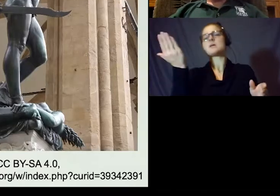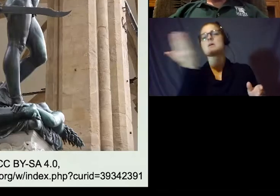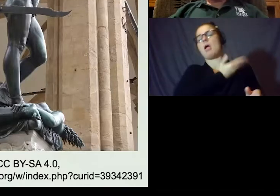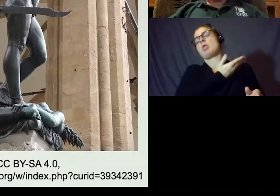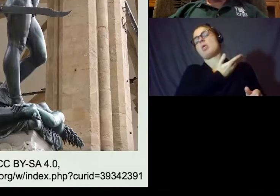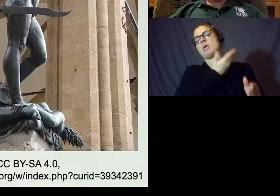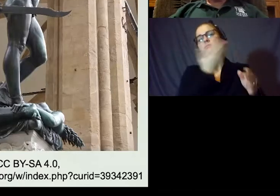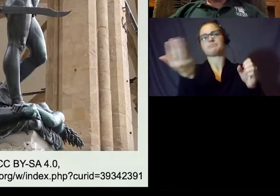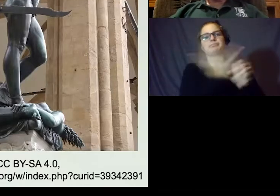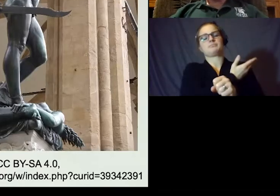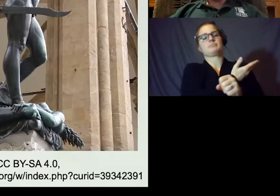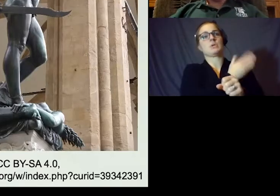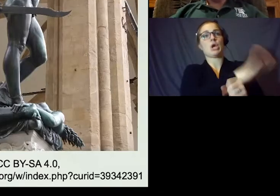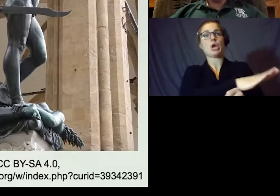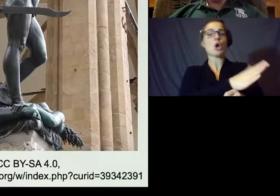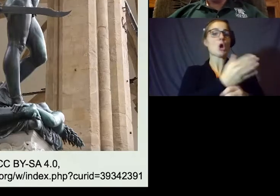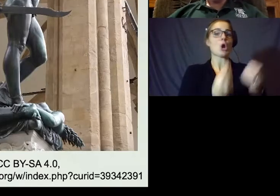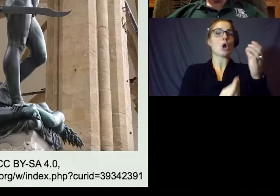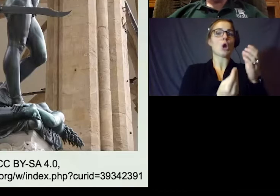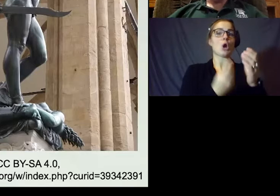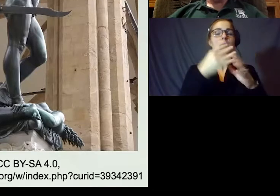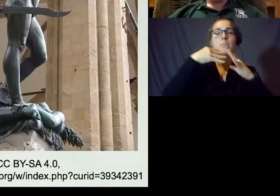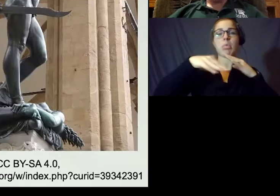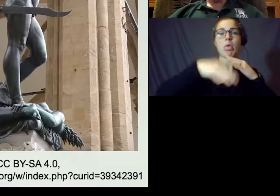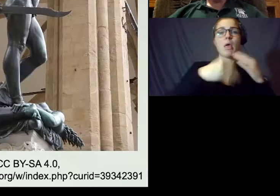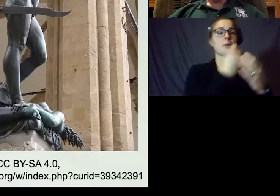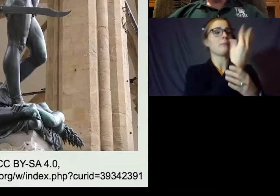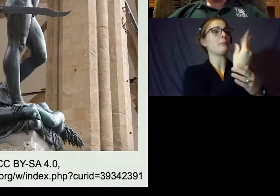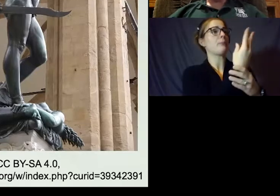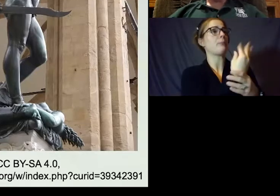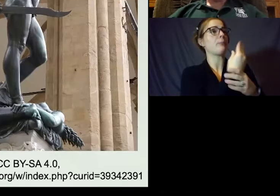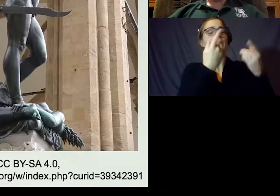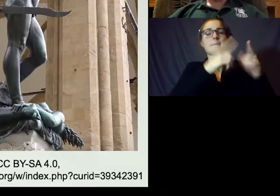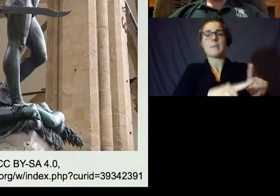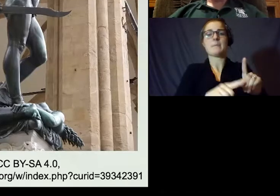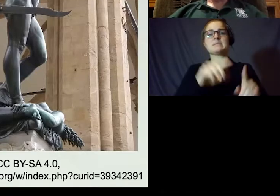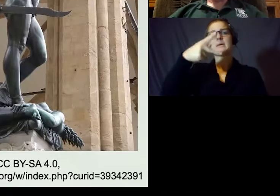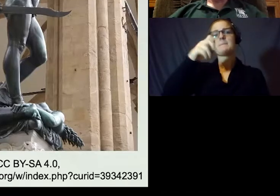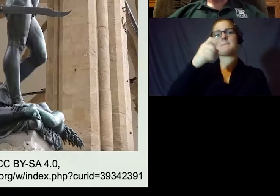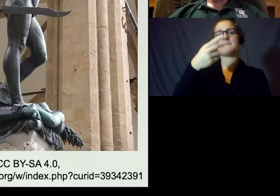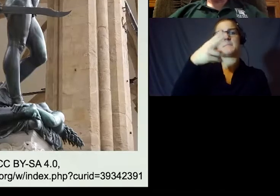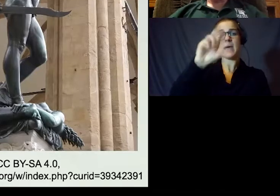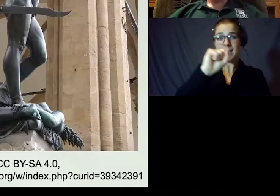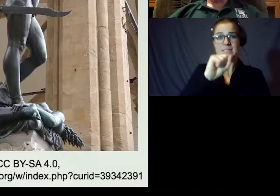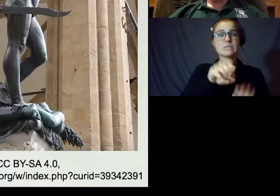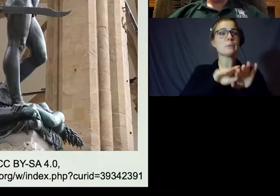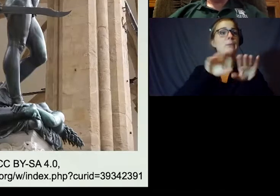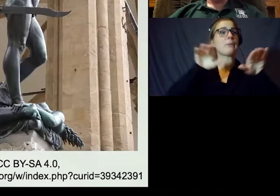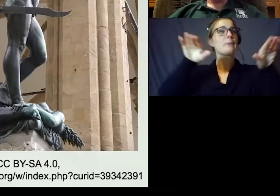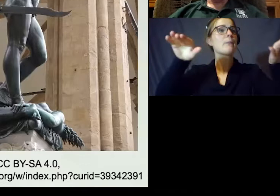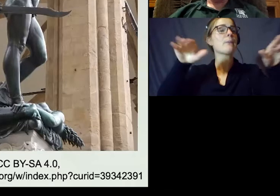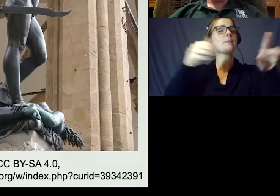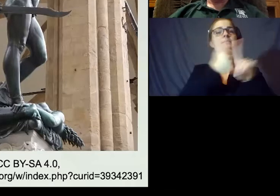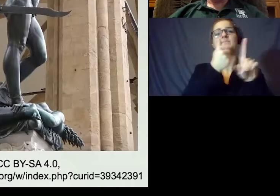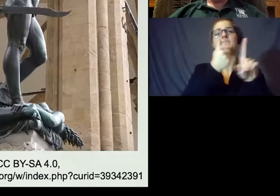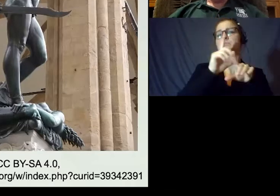blood springs Pegasus, the winged horse, who is in the sky, and he escapes from the sisters with his helm of